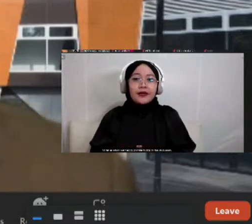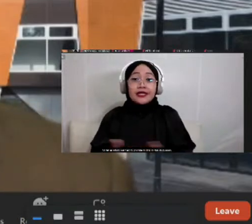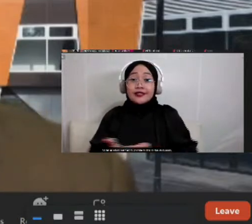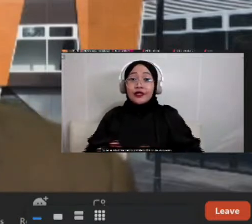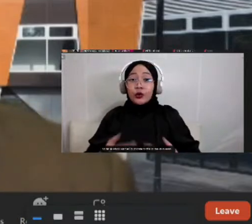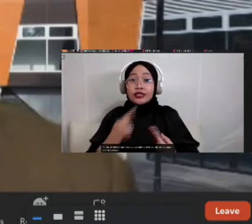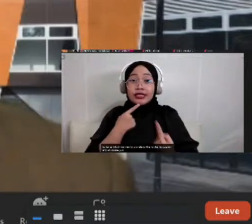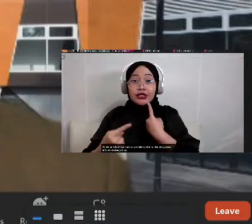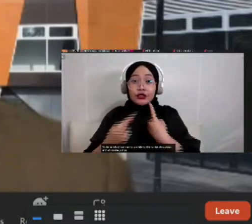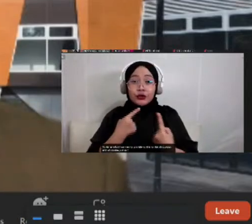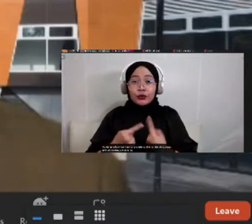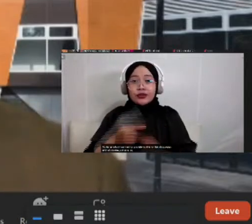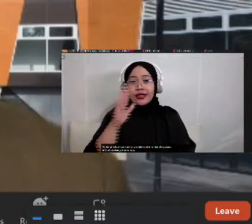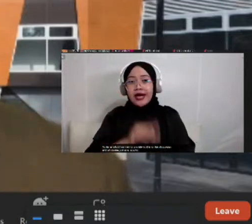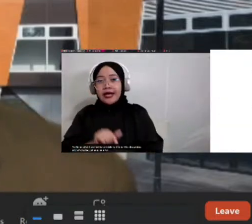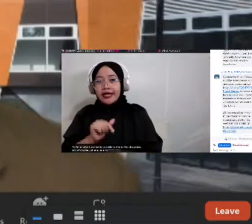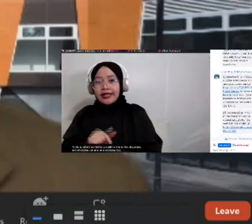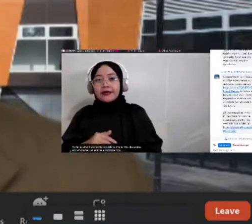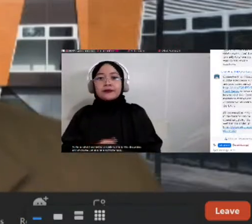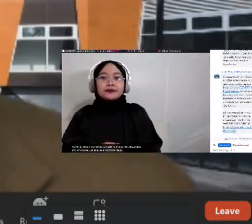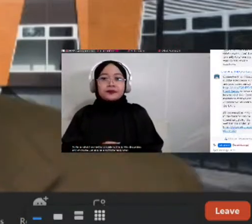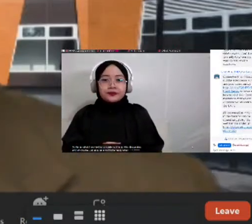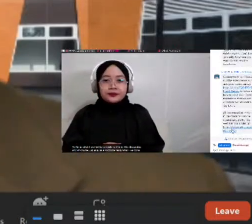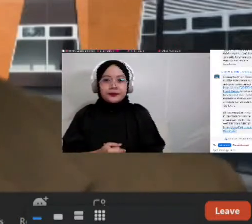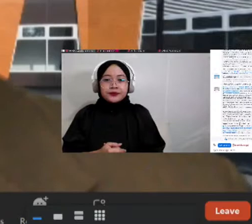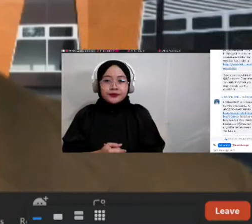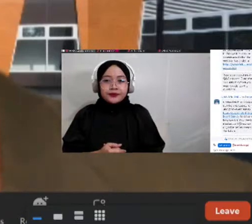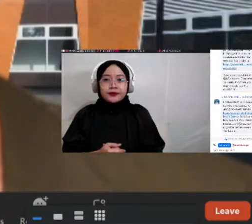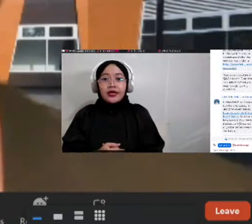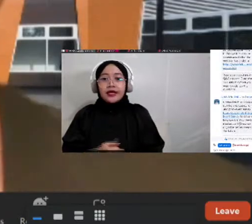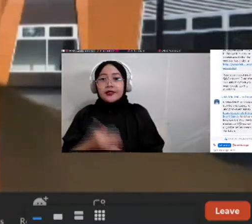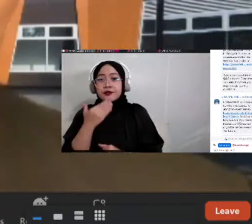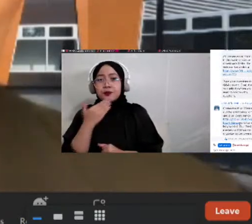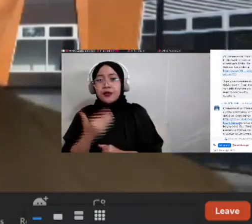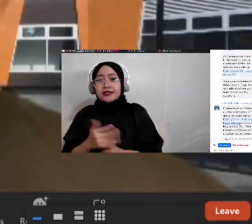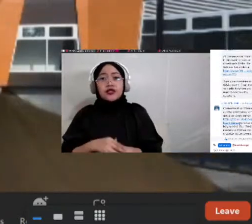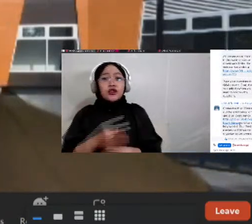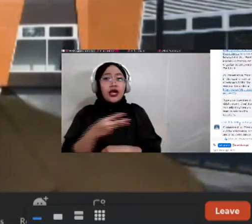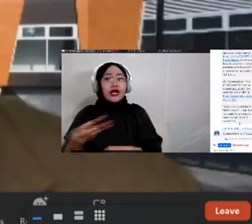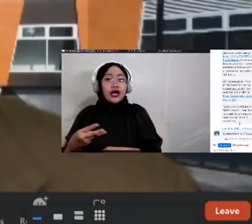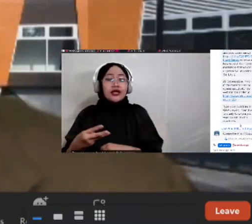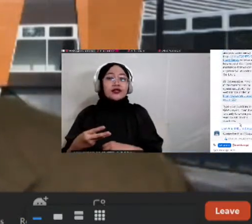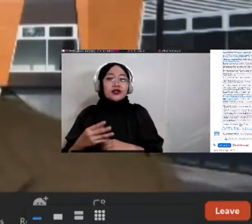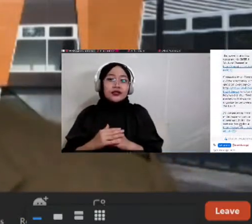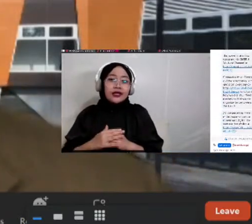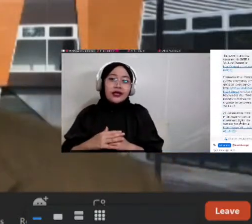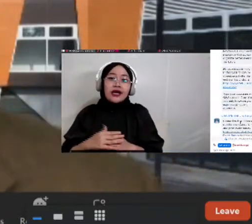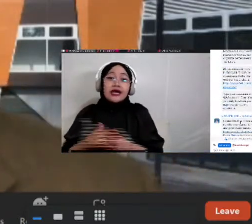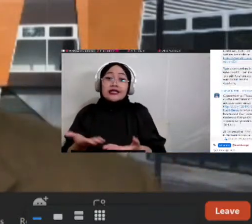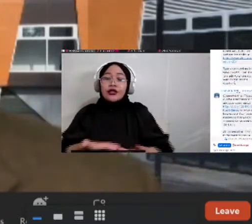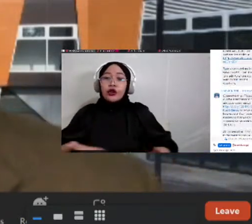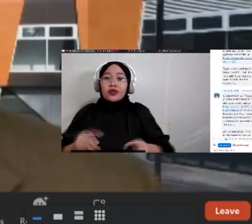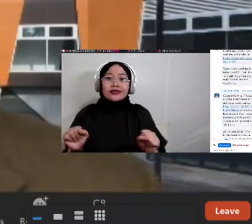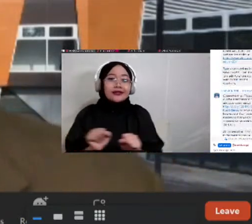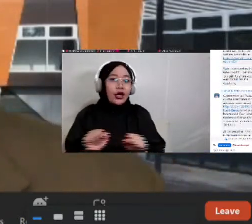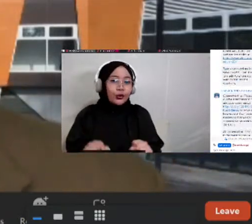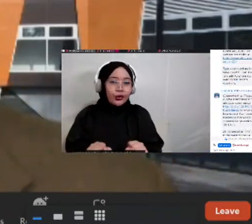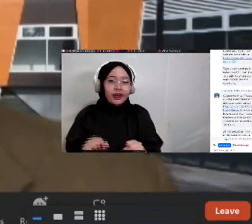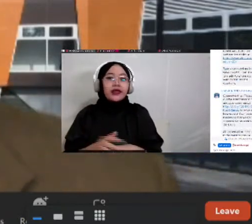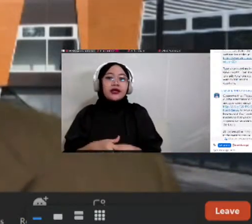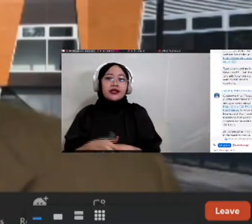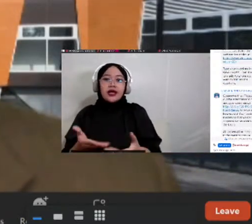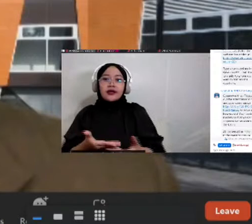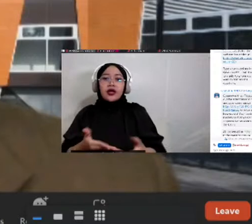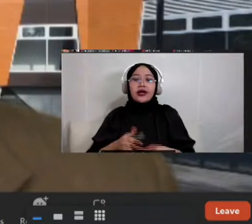discussion, and of course, just as a footnote, really, what I've said about energy prices, high energy prices, and a way to go about that in the